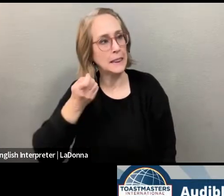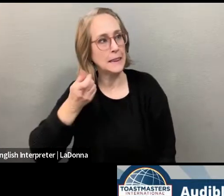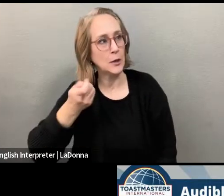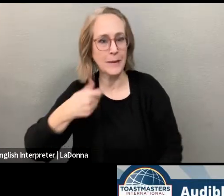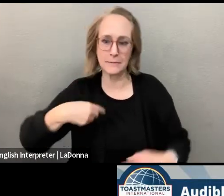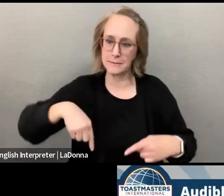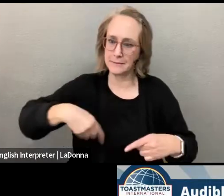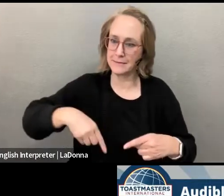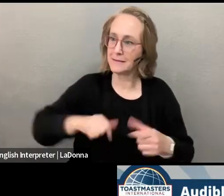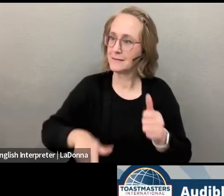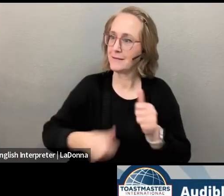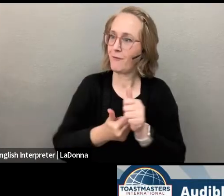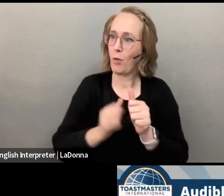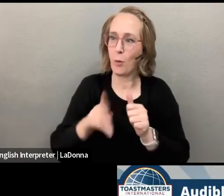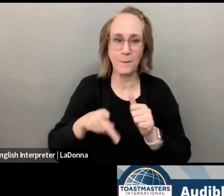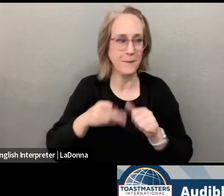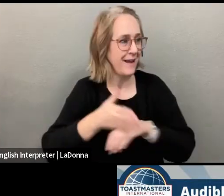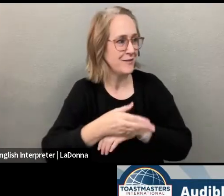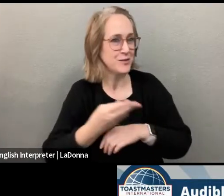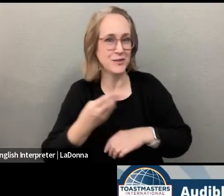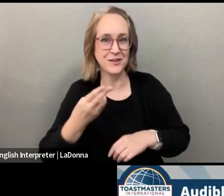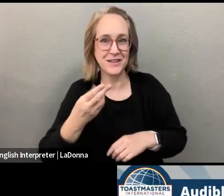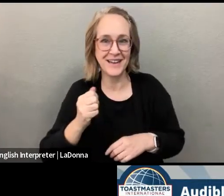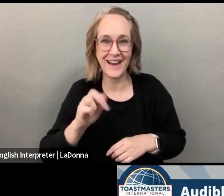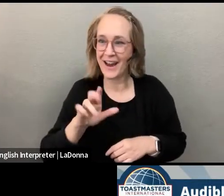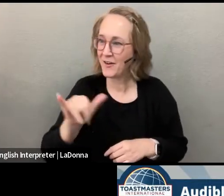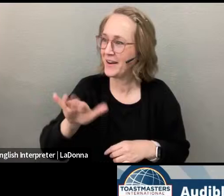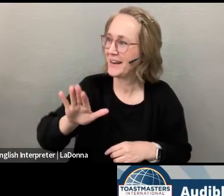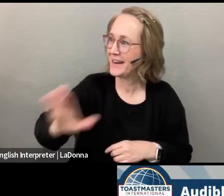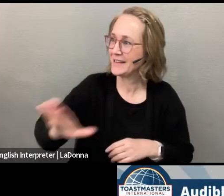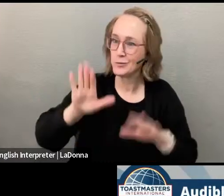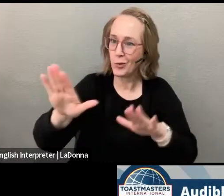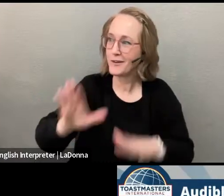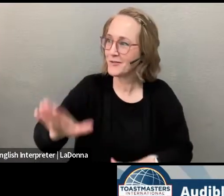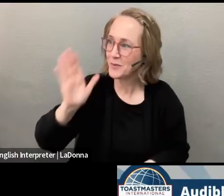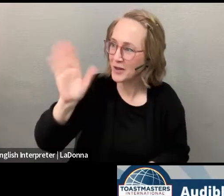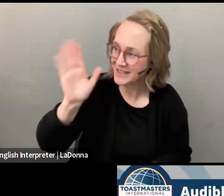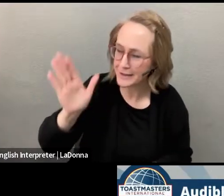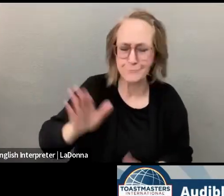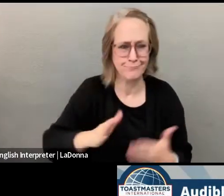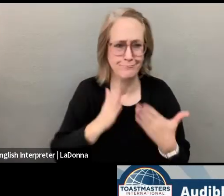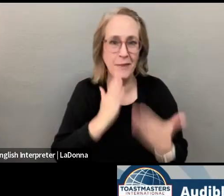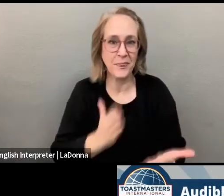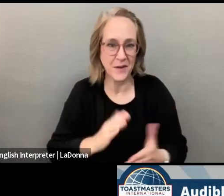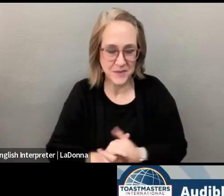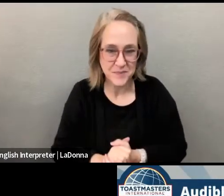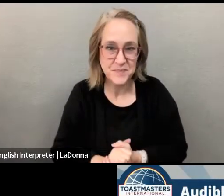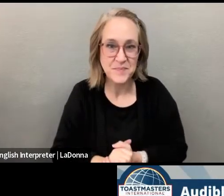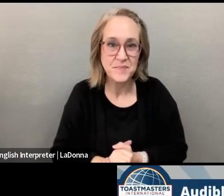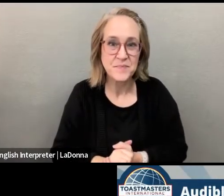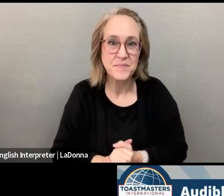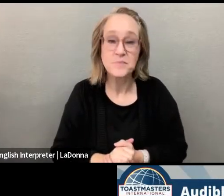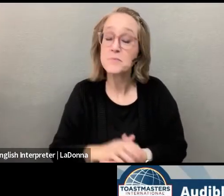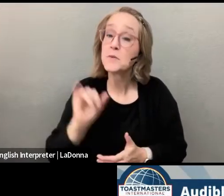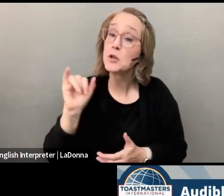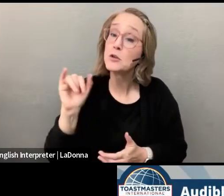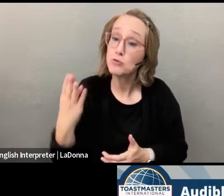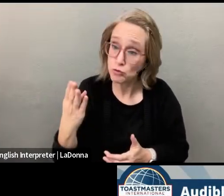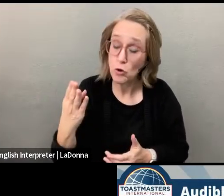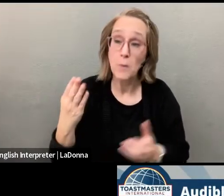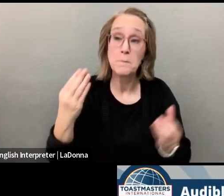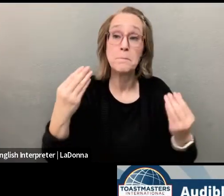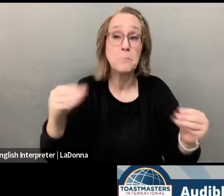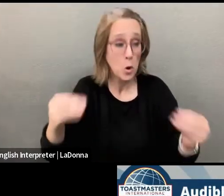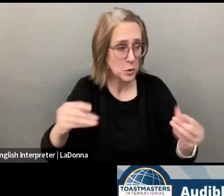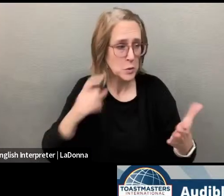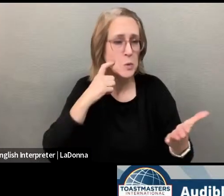his wonderful presentation. So thank you for that. The job market is changing. We are seeing